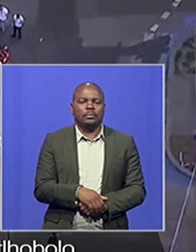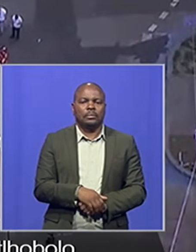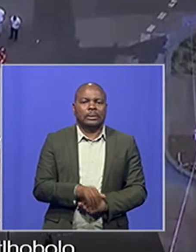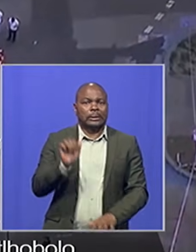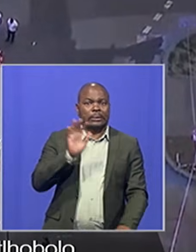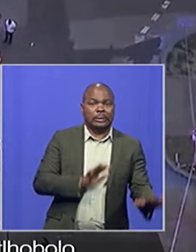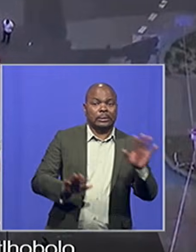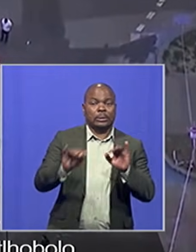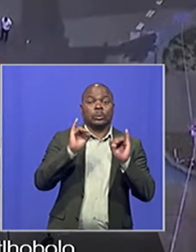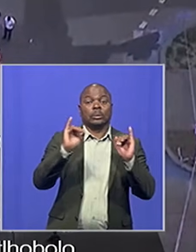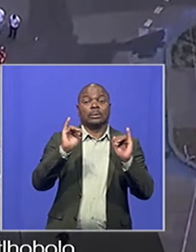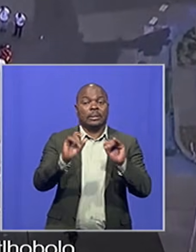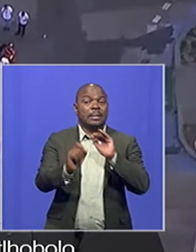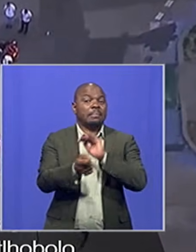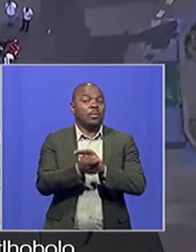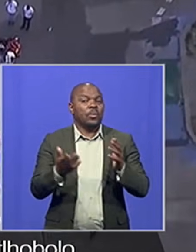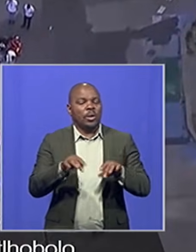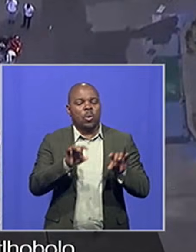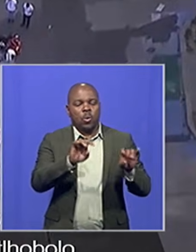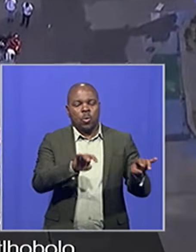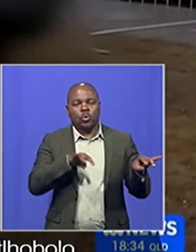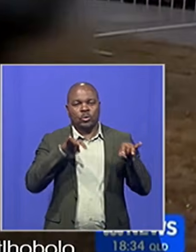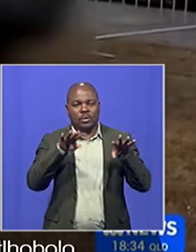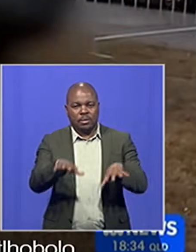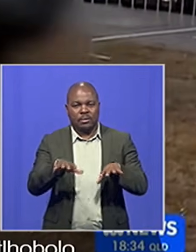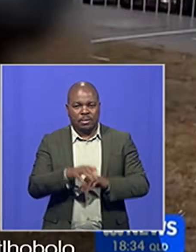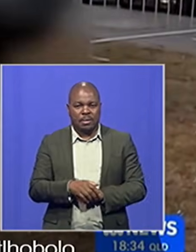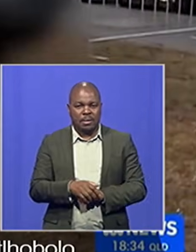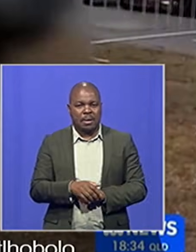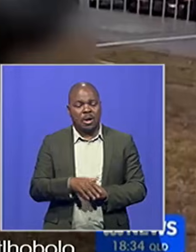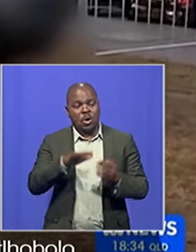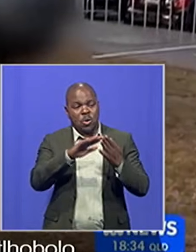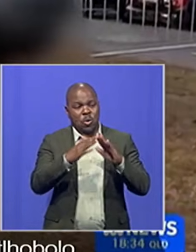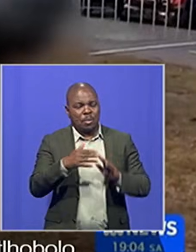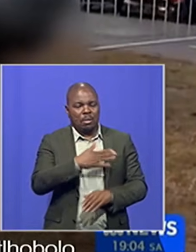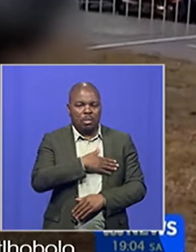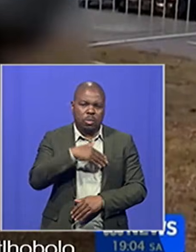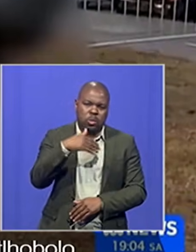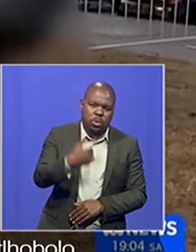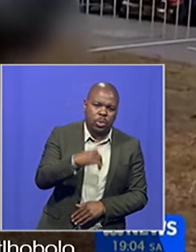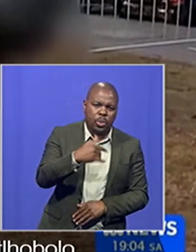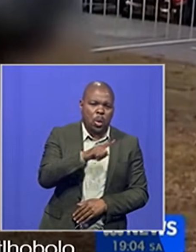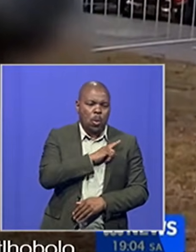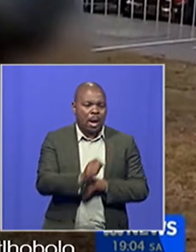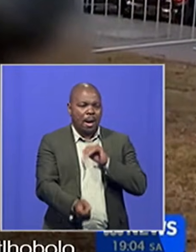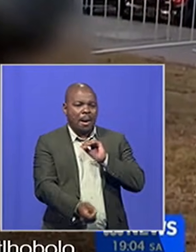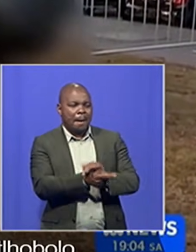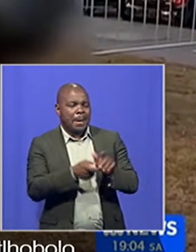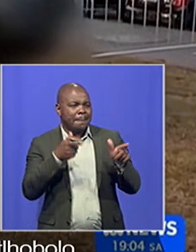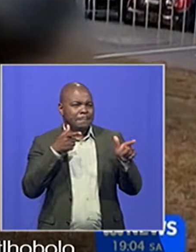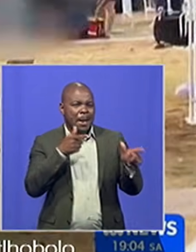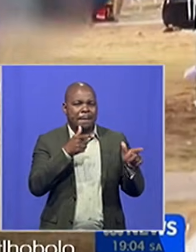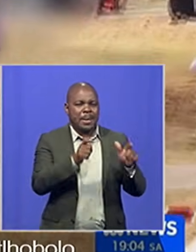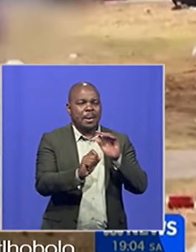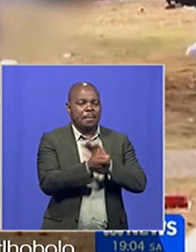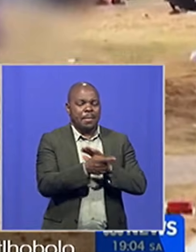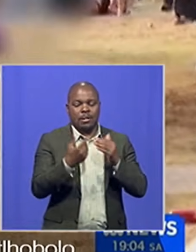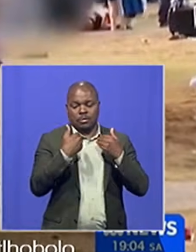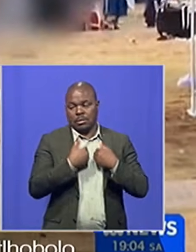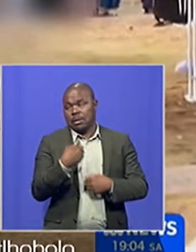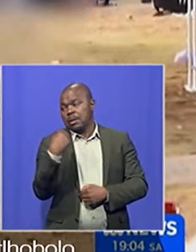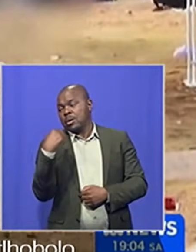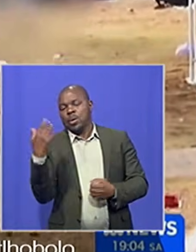Ketsaetsego ile magoletsa kwa mebileng ya Australia jaaka fa baagi ba le mo kutlobotlhokong ya thuntshano e diragetseng ka la tshipi kwa lebopong la Bondi